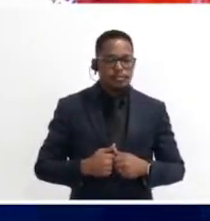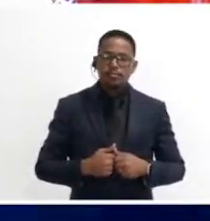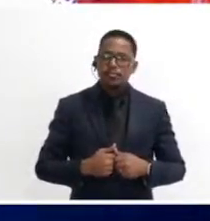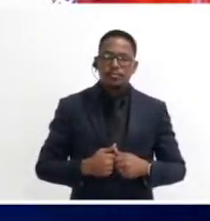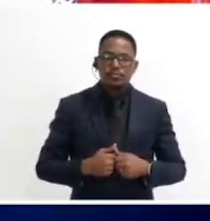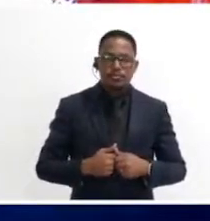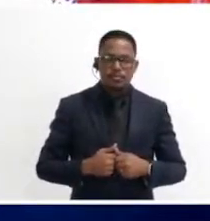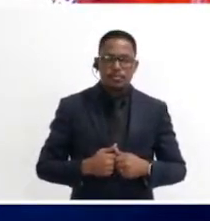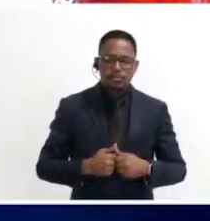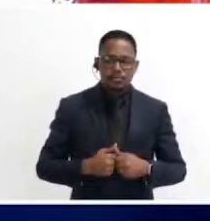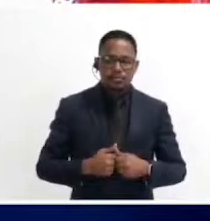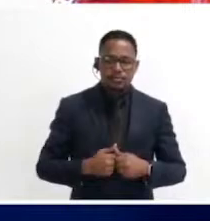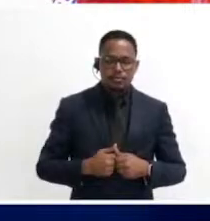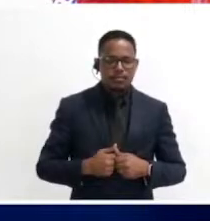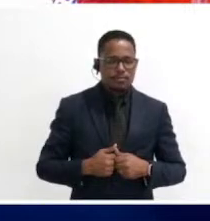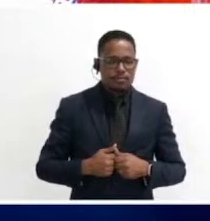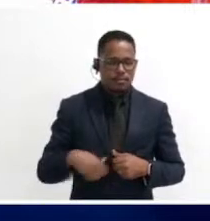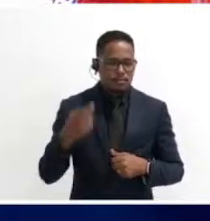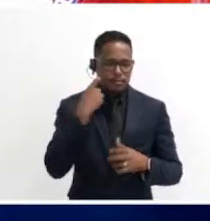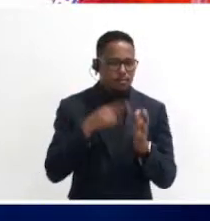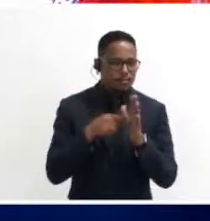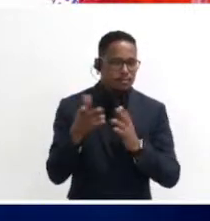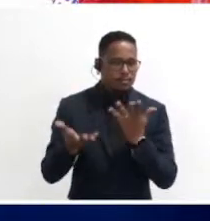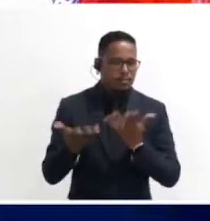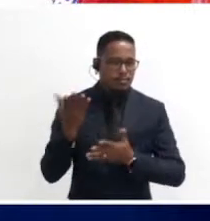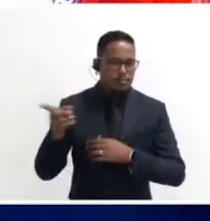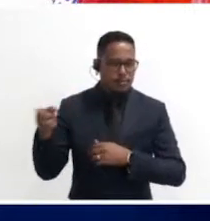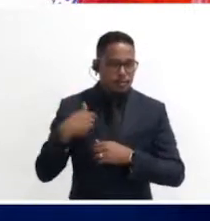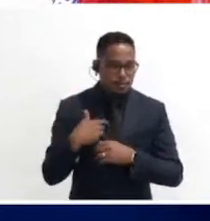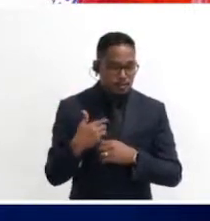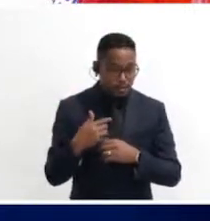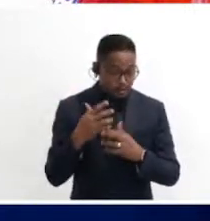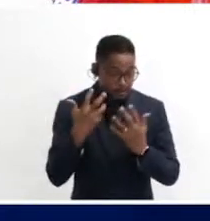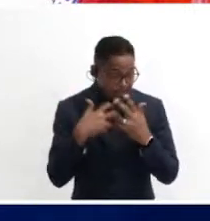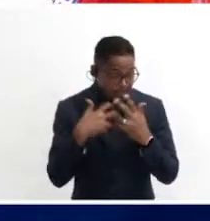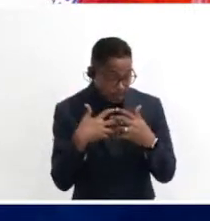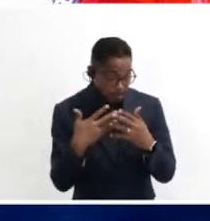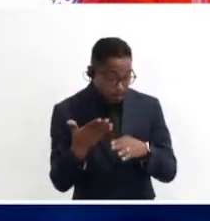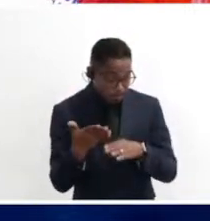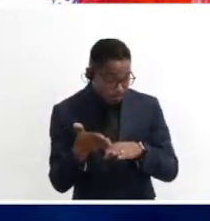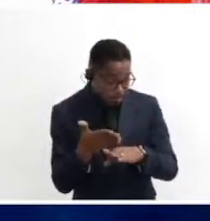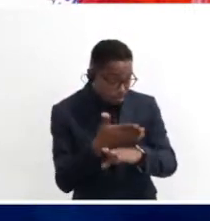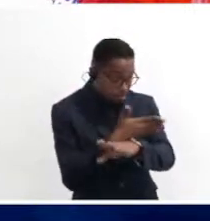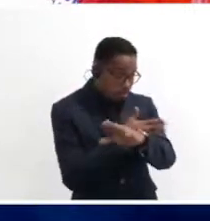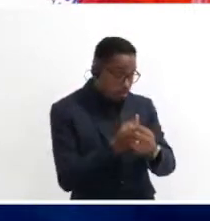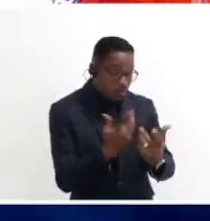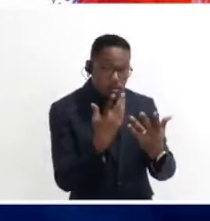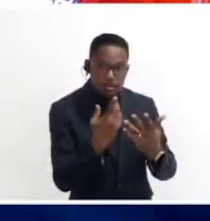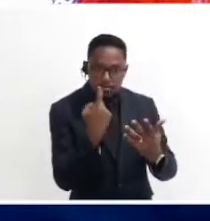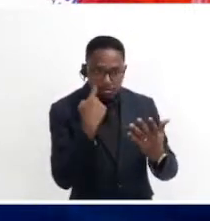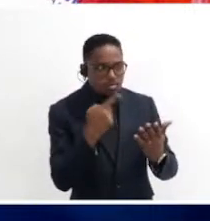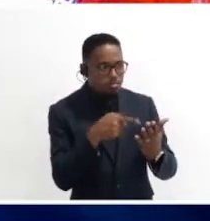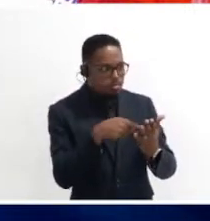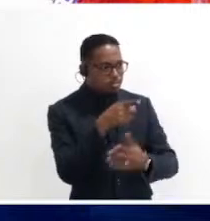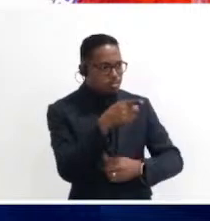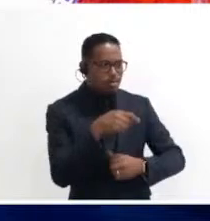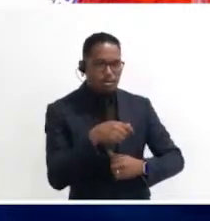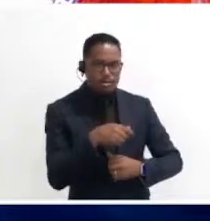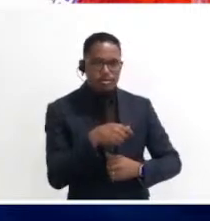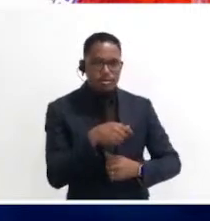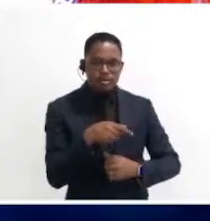maybe indicative of how far the industry has come, and also relates to the factory that I worked